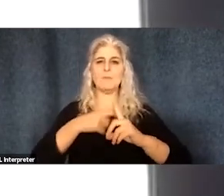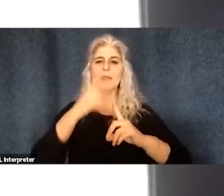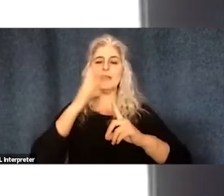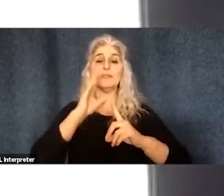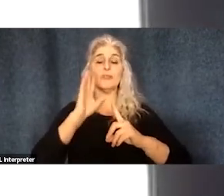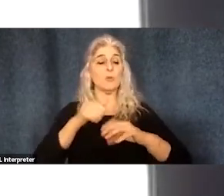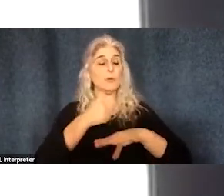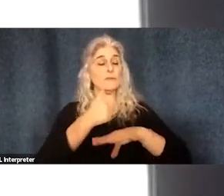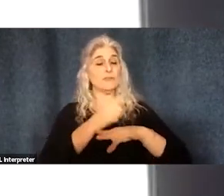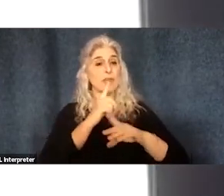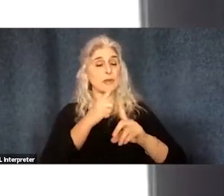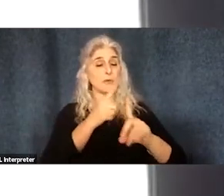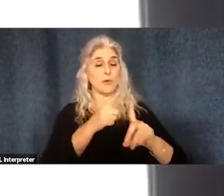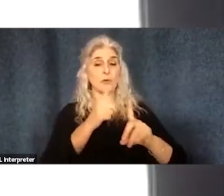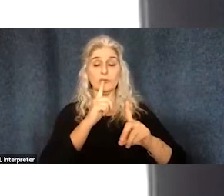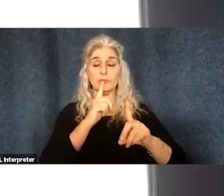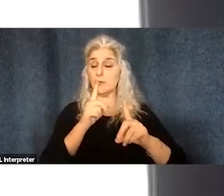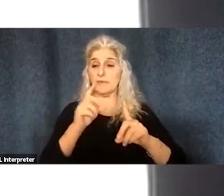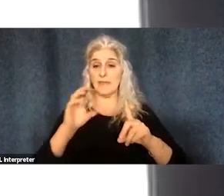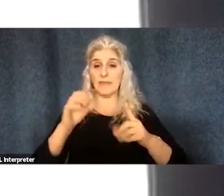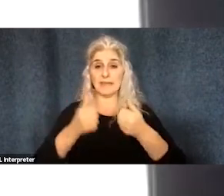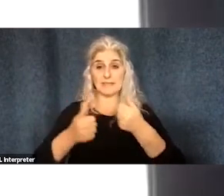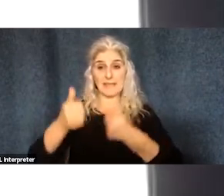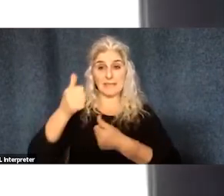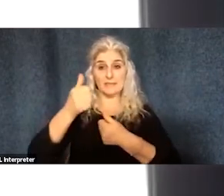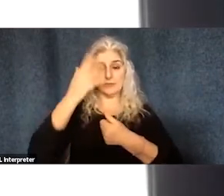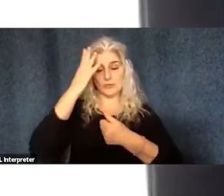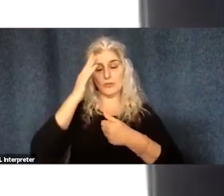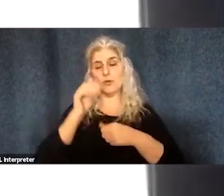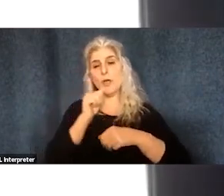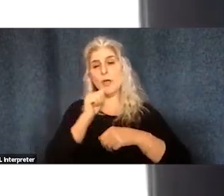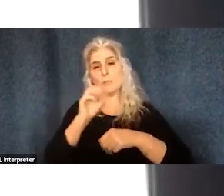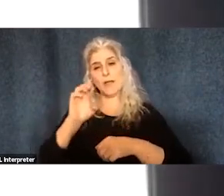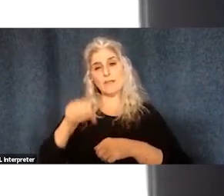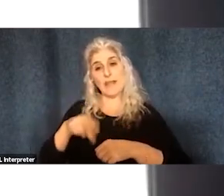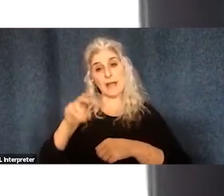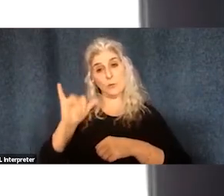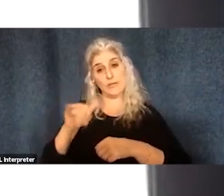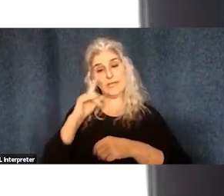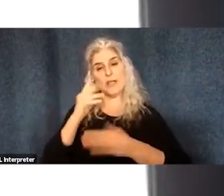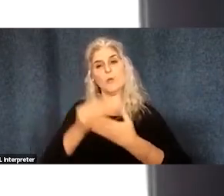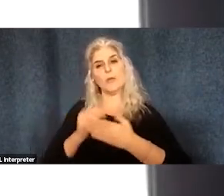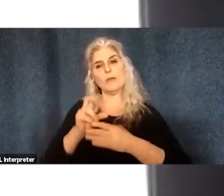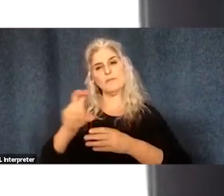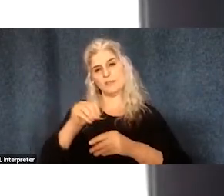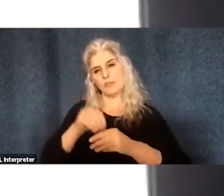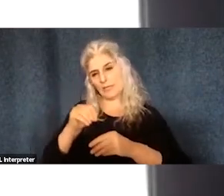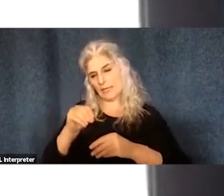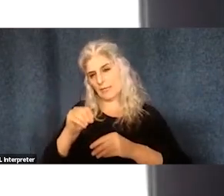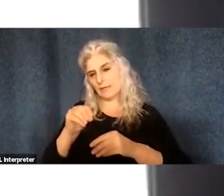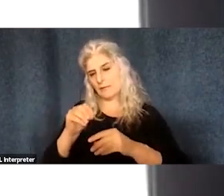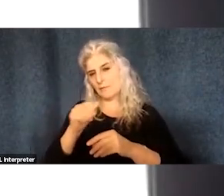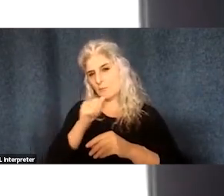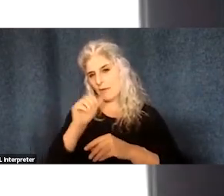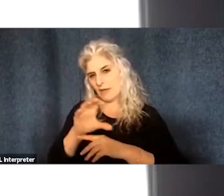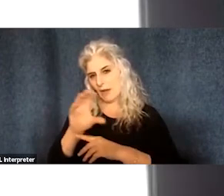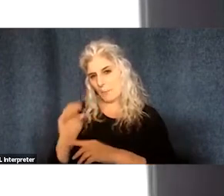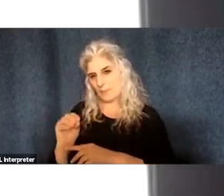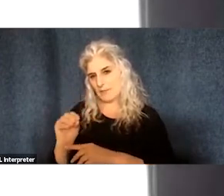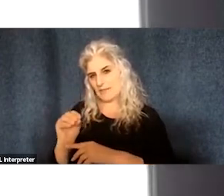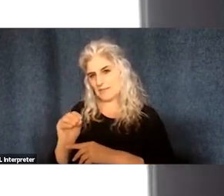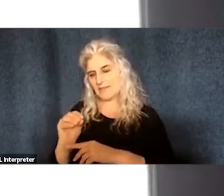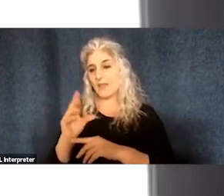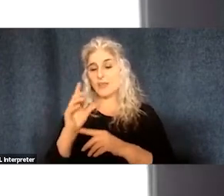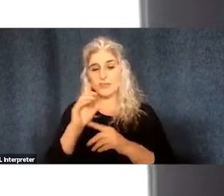of executives because, as you know, private equity, we are investing in companies. So it's not only at Ardian, but, and so this is creating